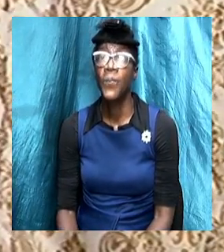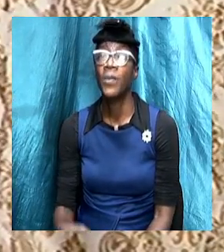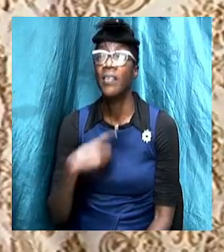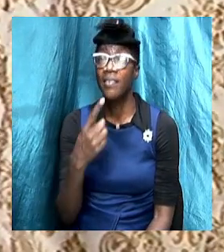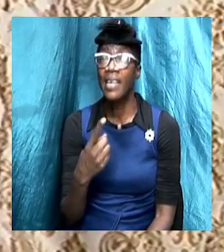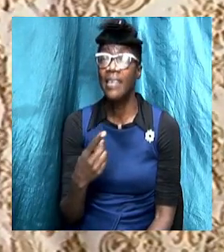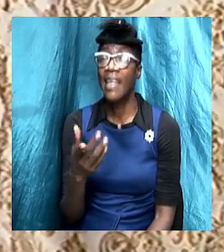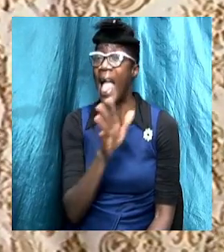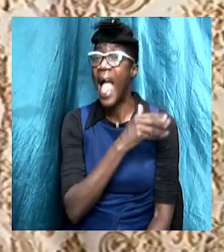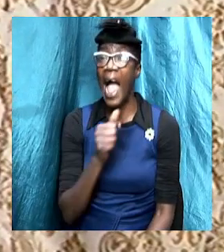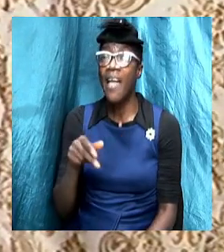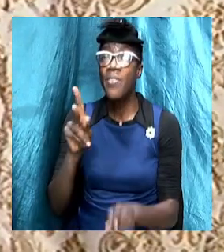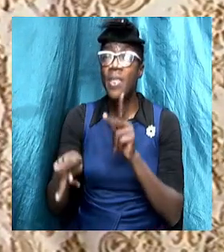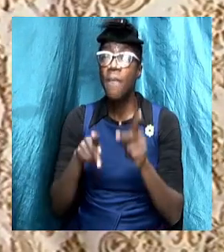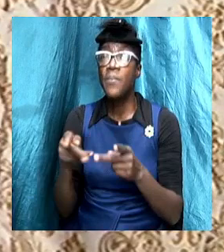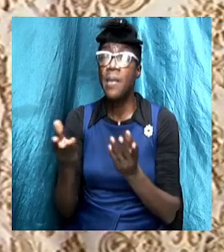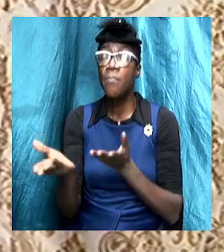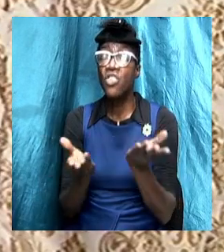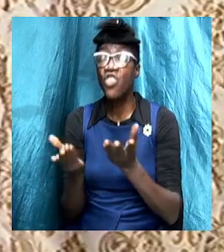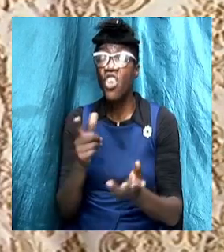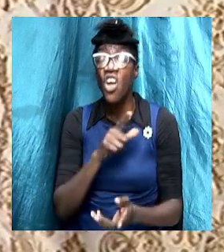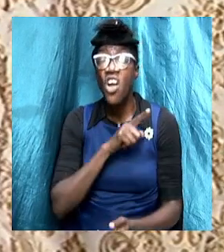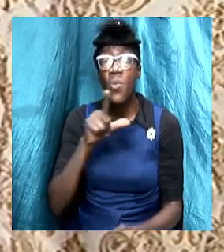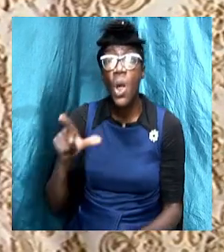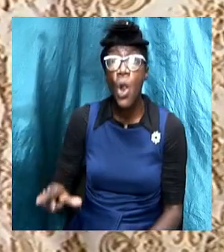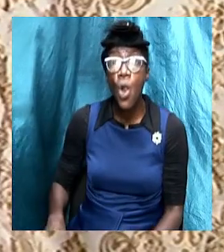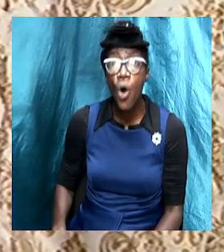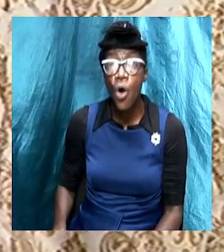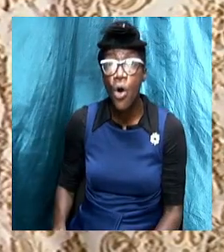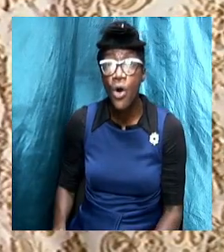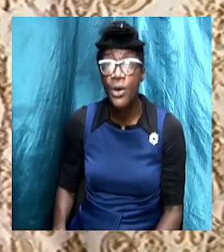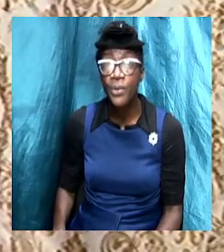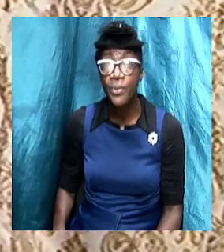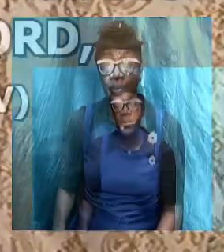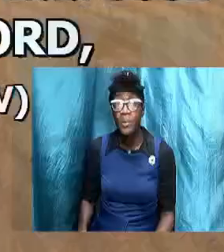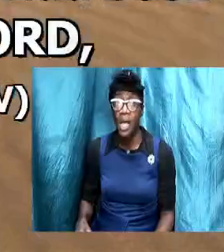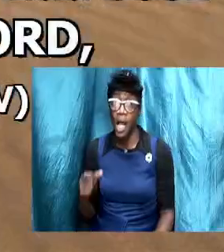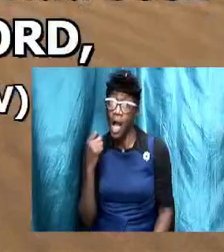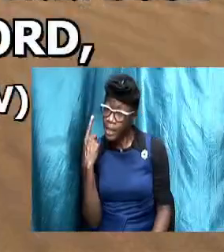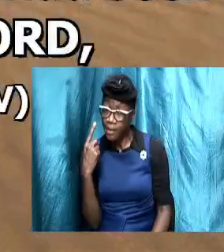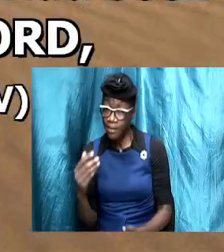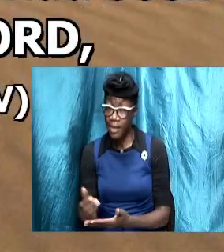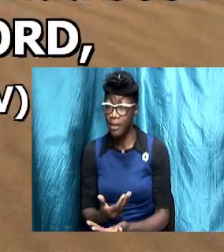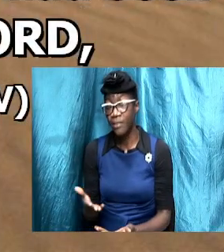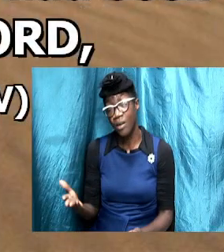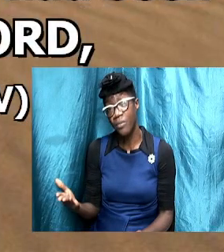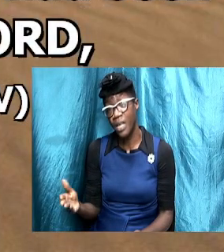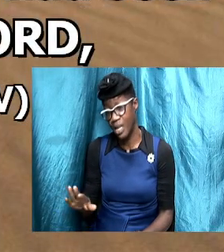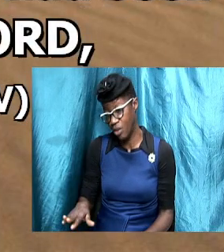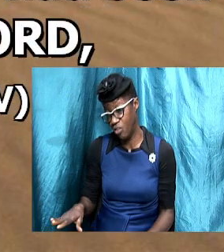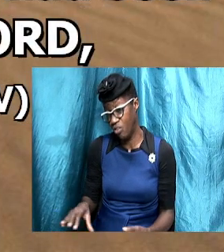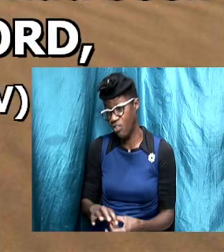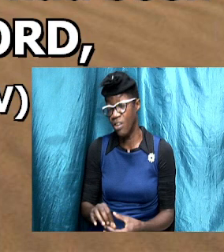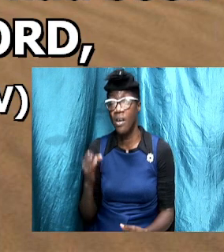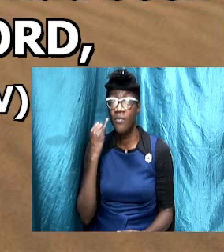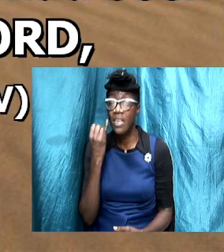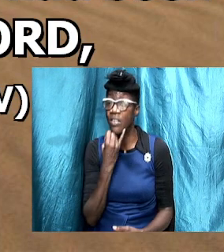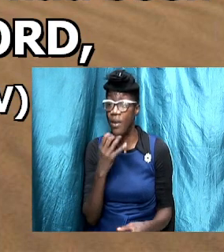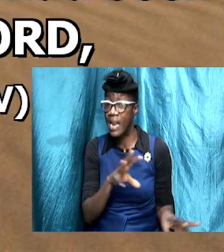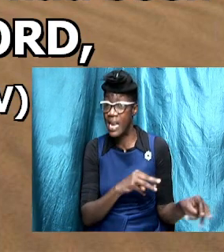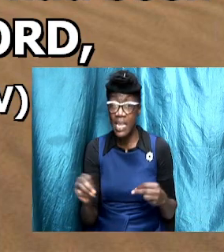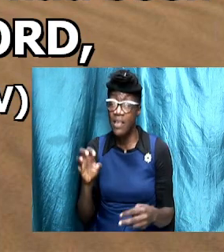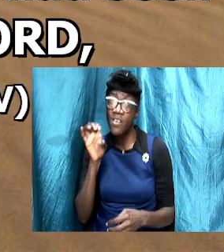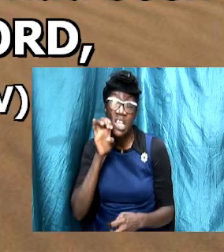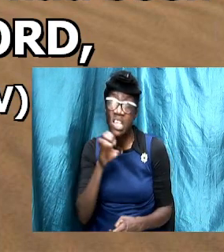says, and the people served the Lord. Now, I want you to understand something. The children of Israel left